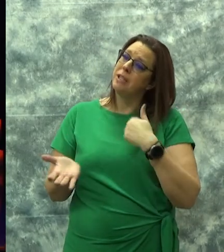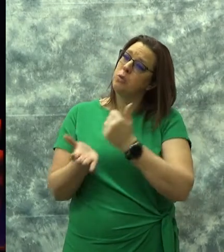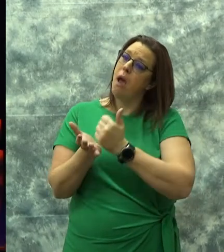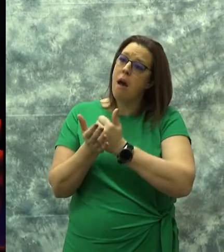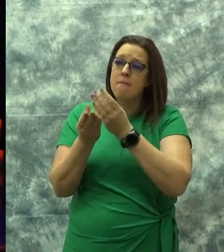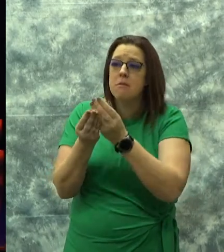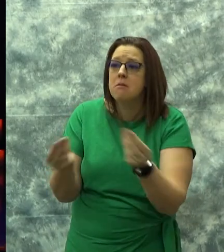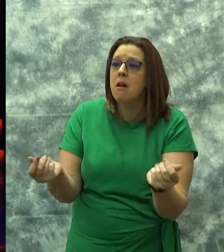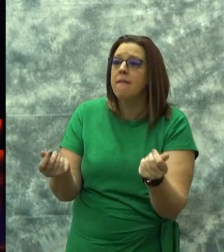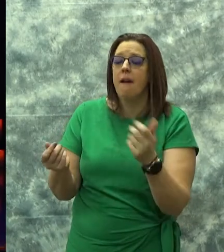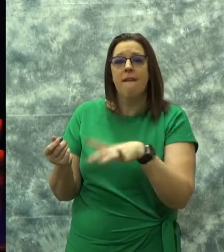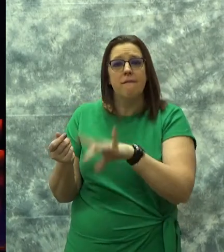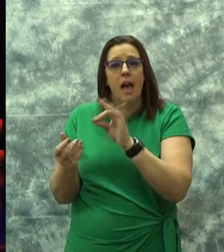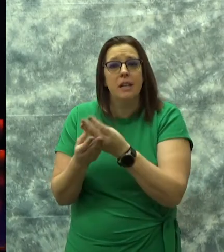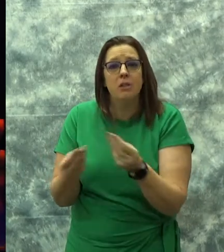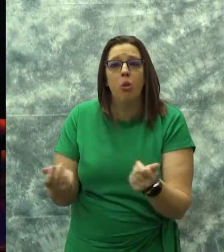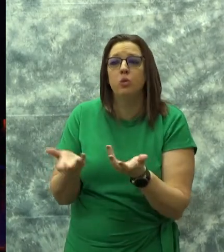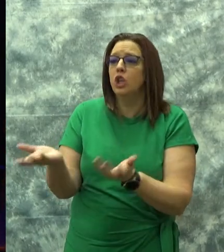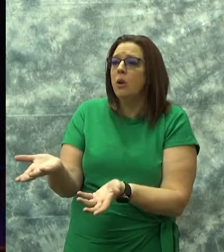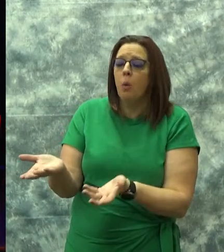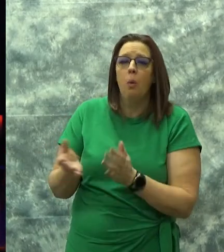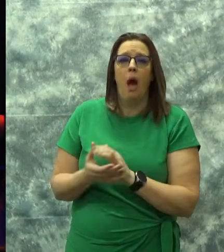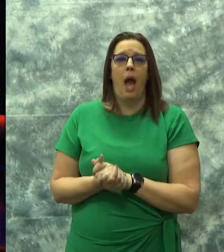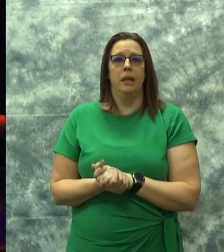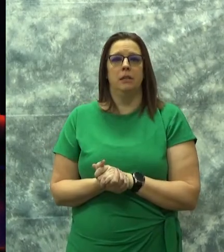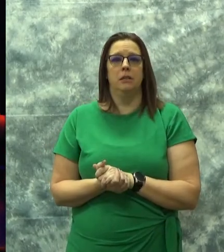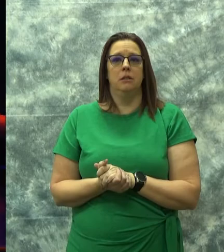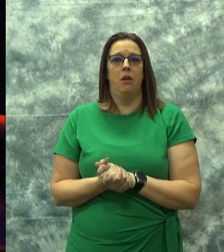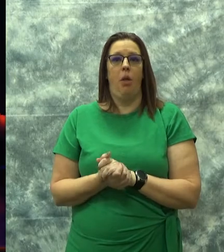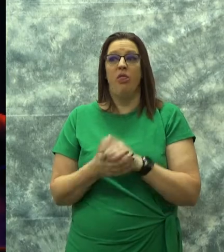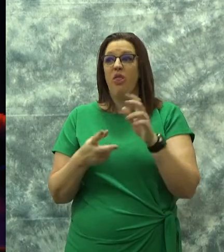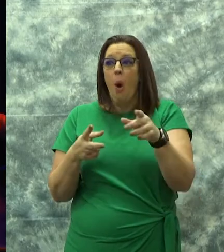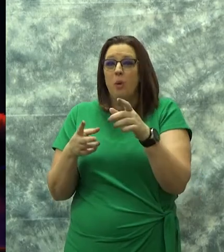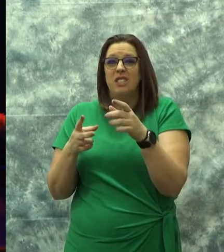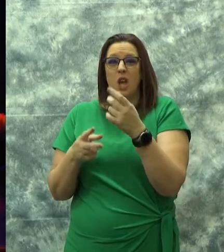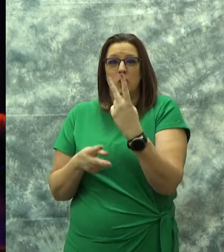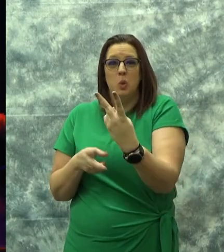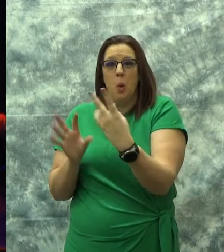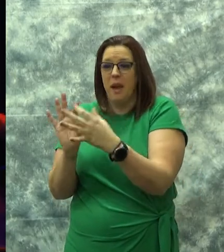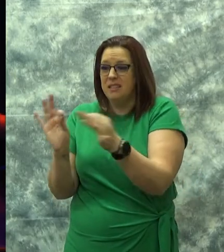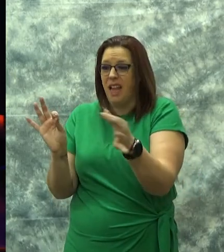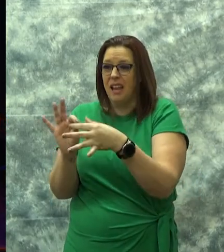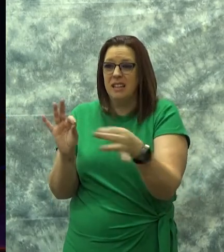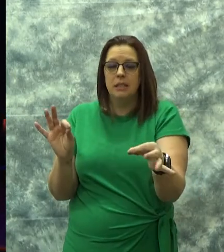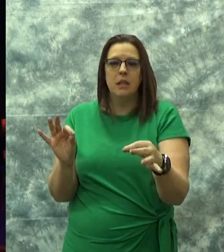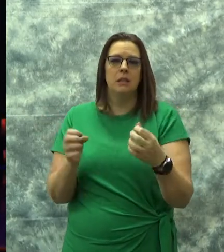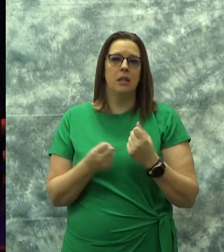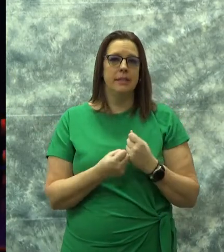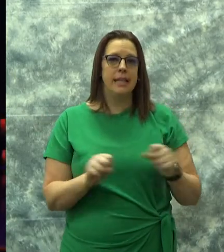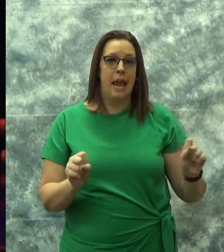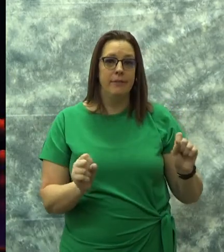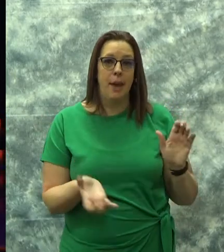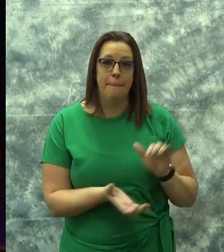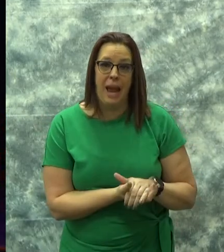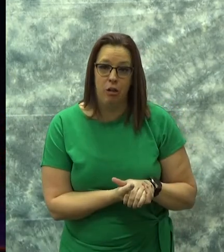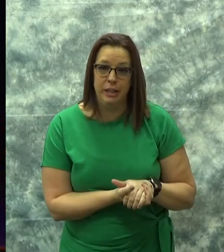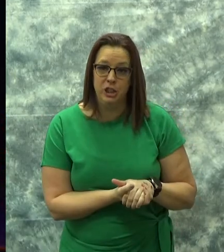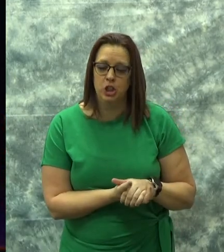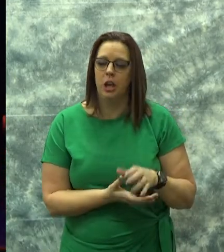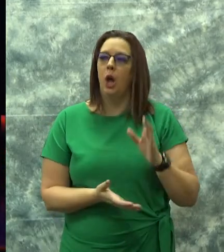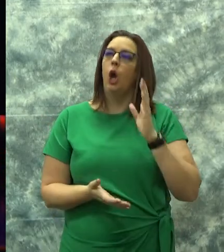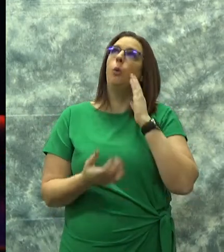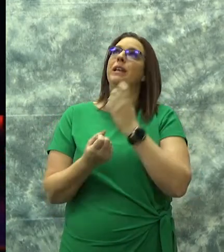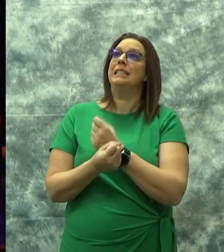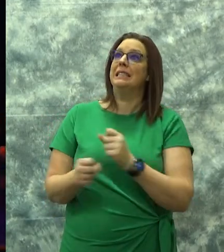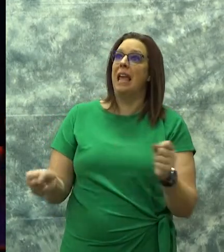help you come to some solutions about it? That little two sentences right there saves marriages. It